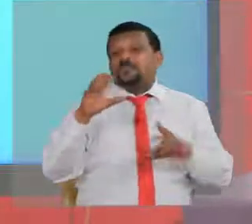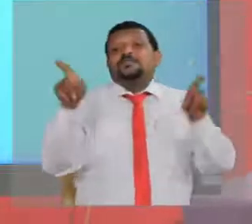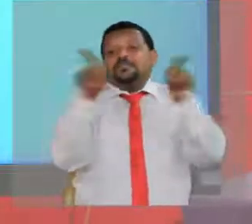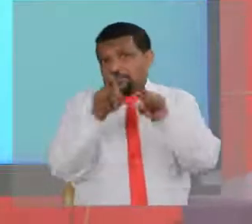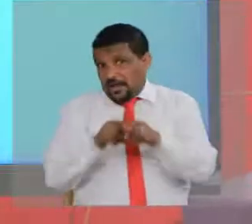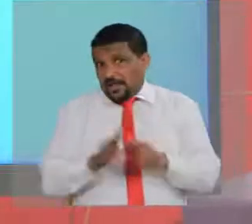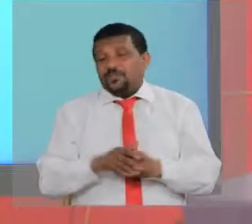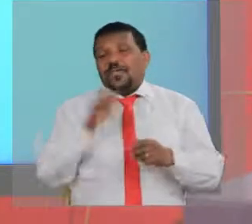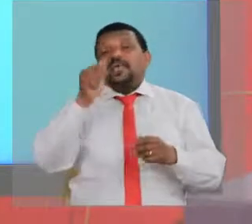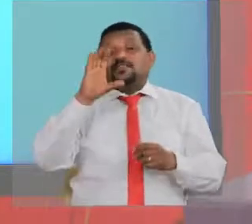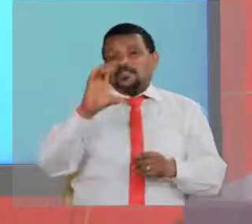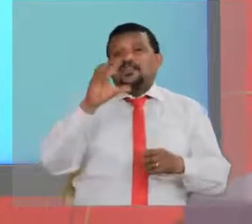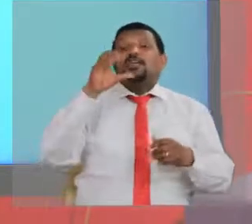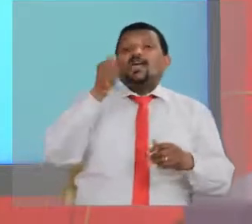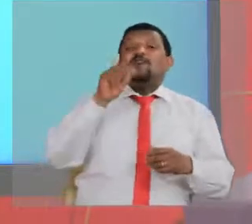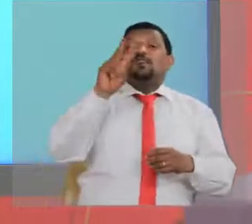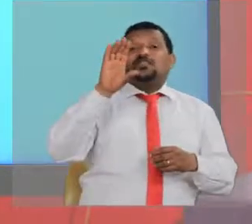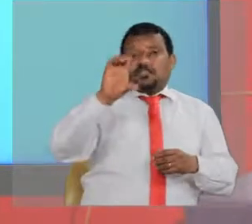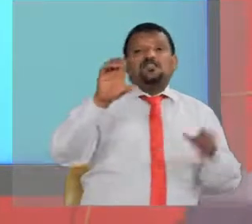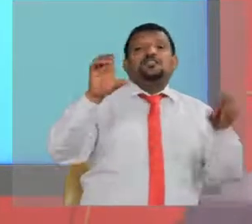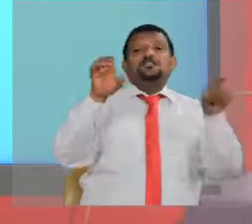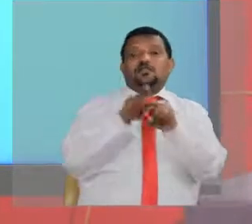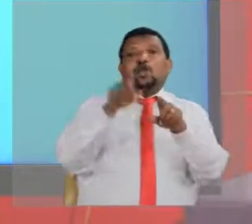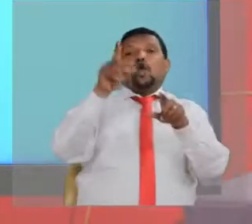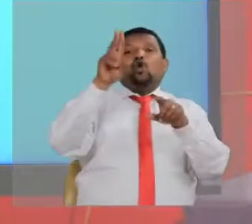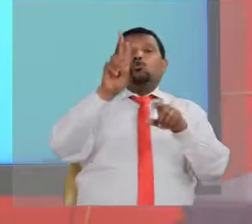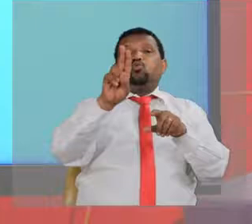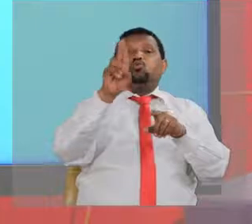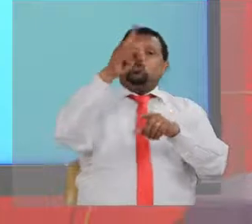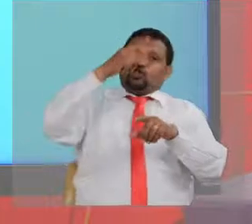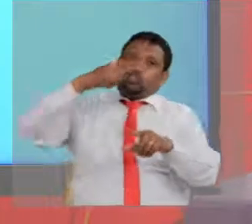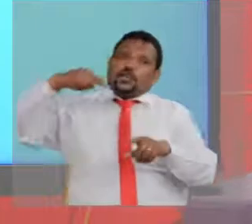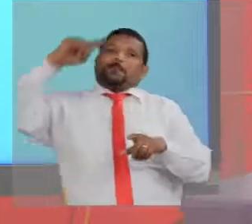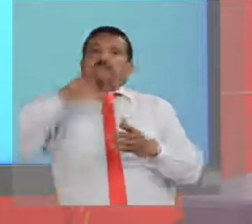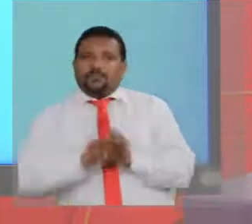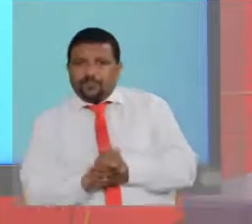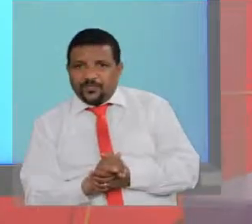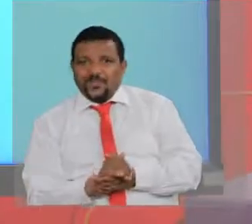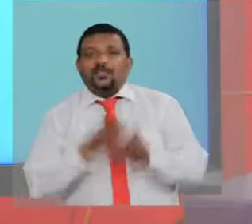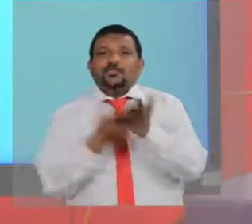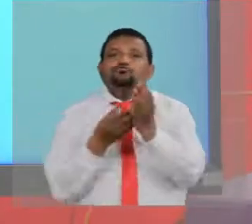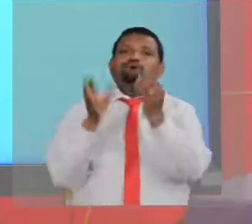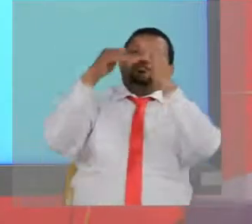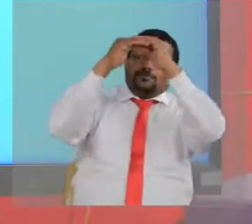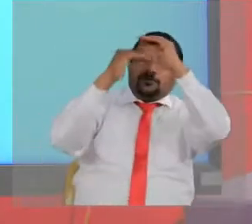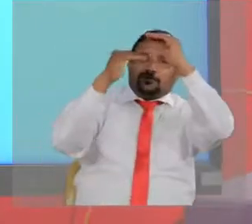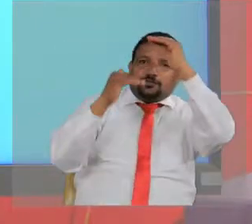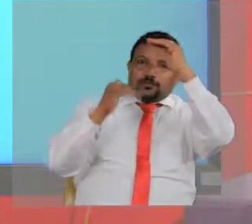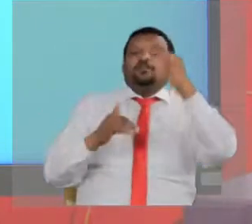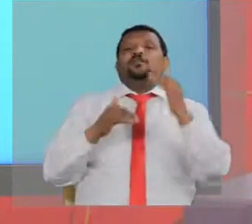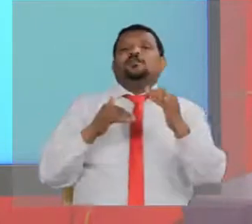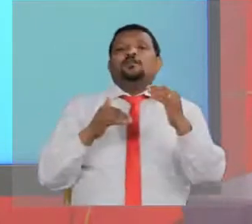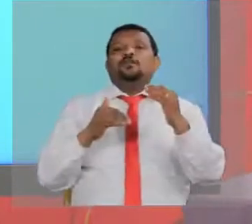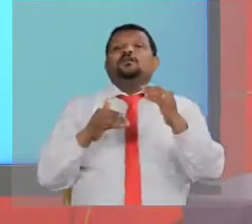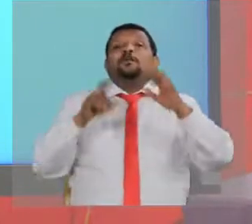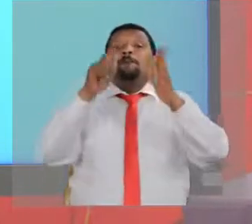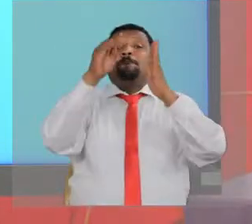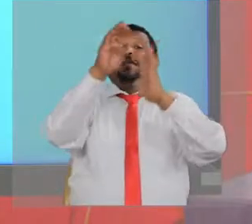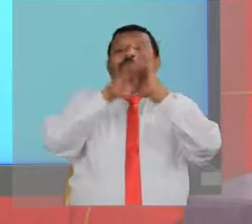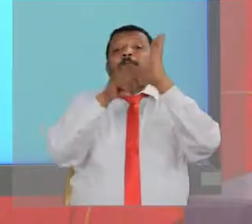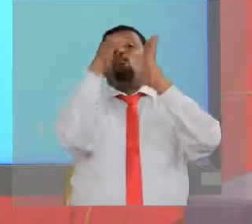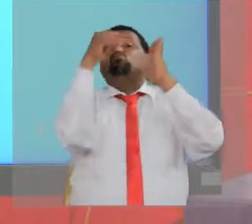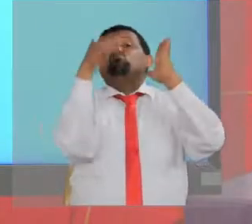patterns of AC and ABC is U-shaped. Initially, they decrease, reach at their minimum